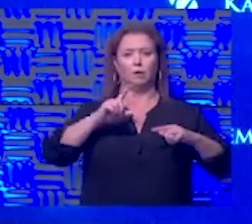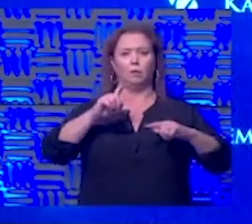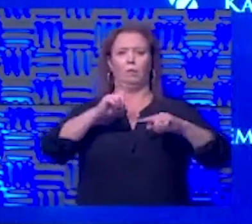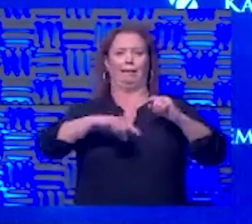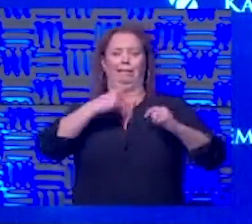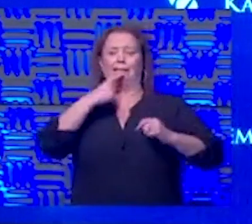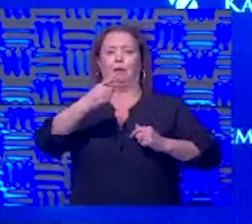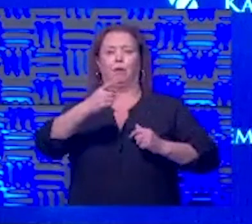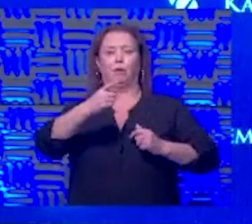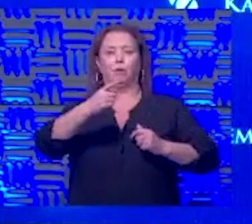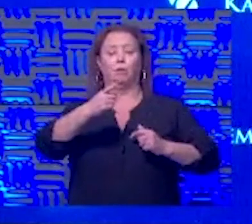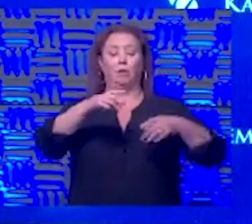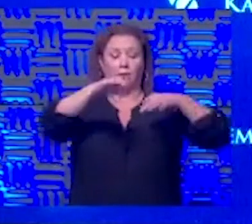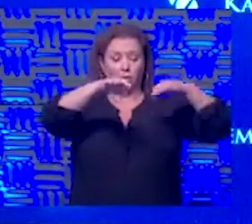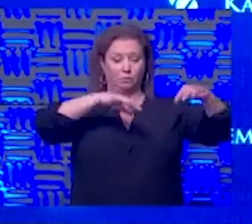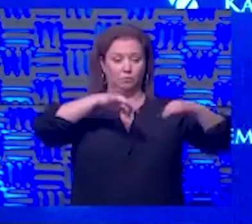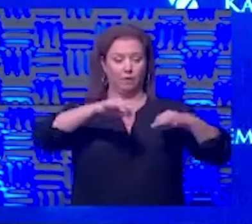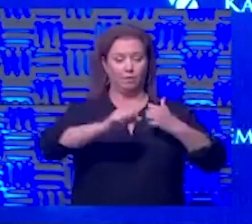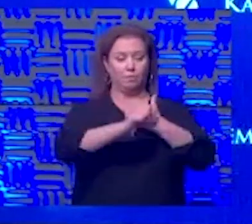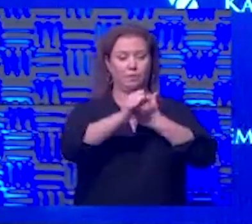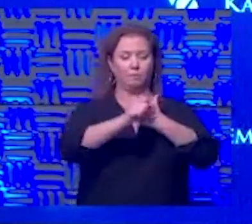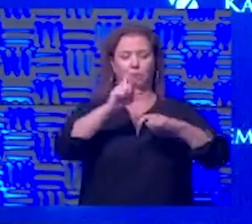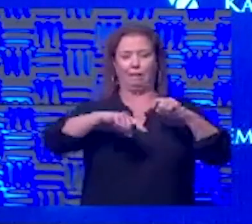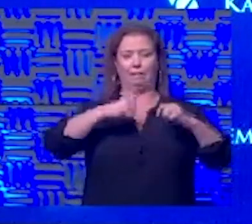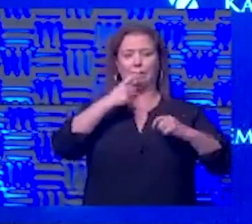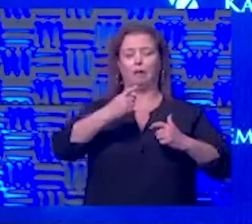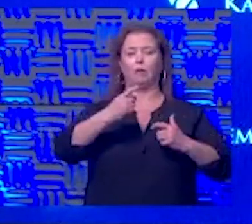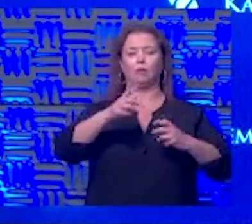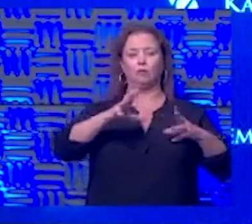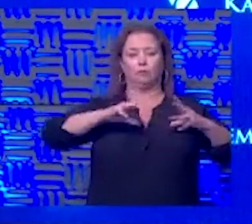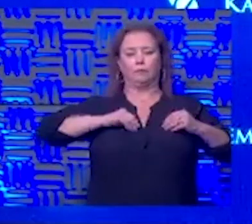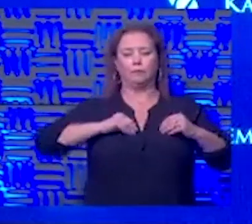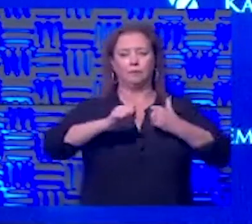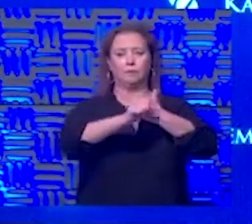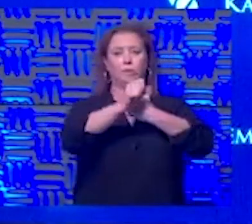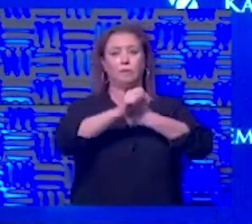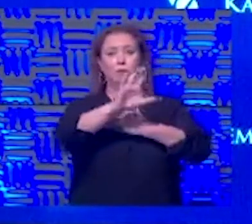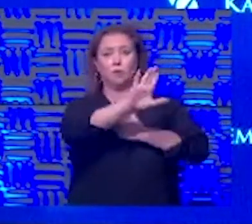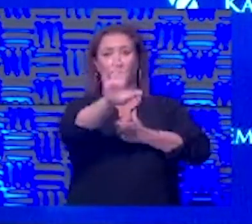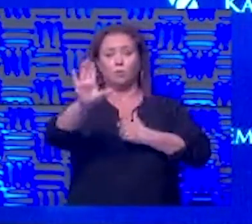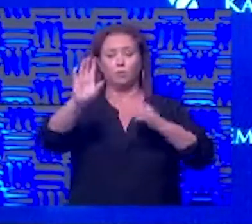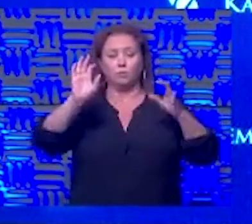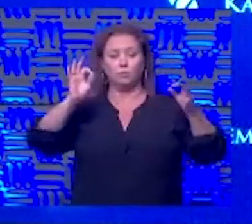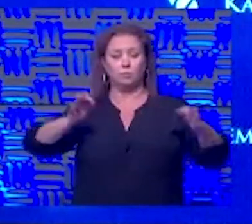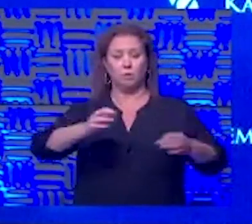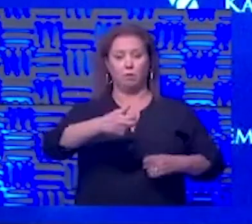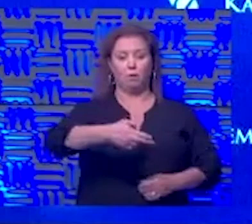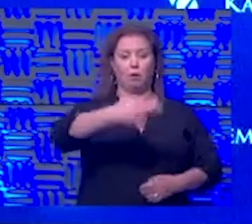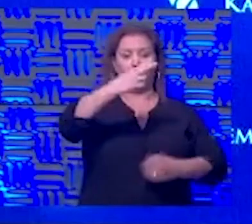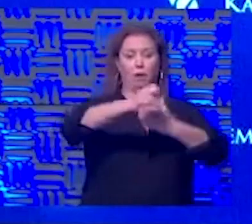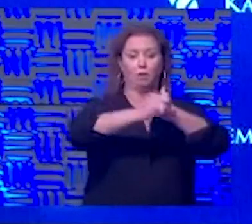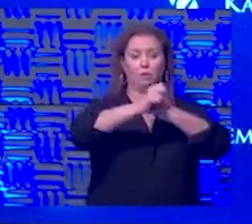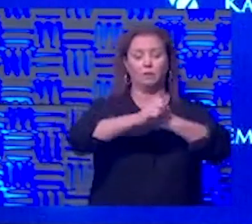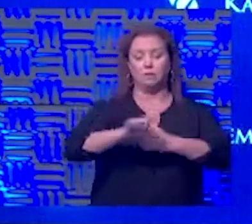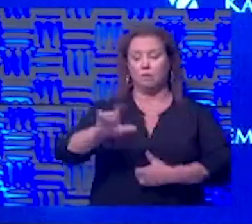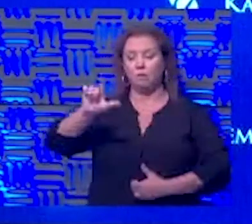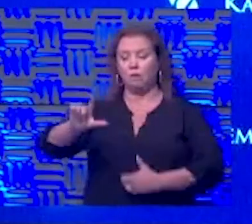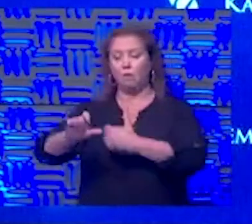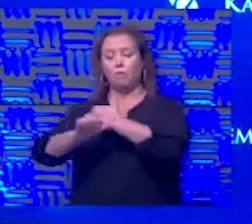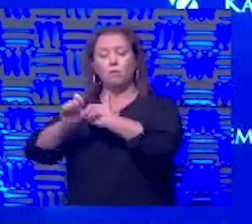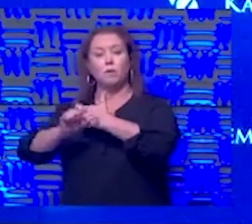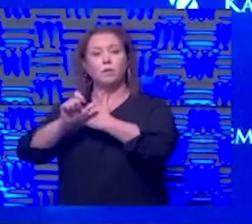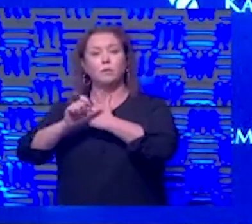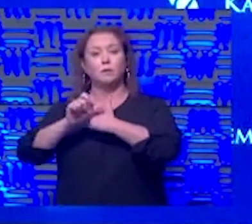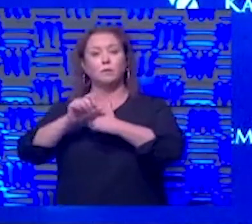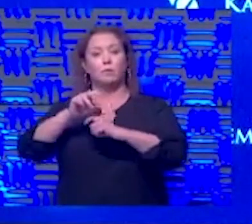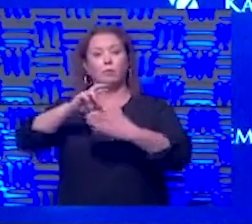it for you. We can describe it. We just can't quantify it for you. You have to determine, are you at a high risk or are you at a low risk person for having a